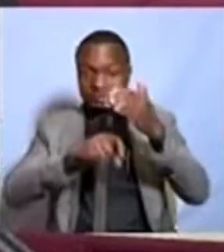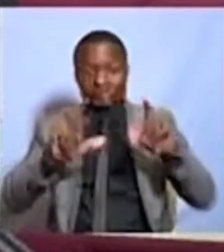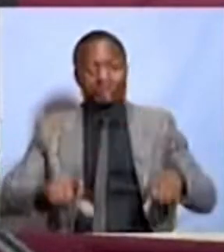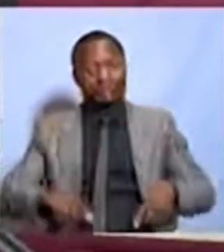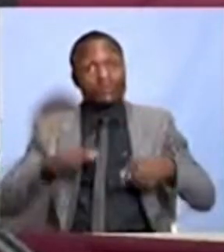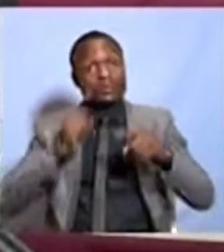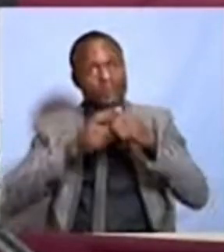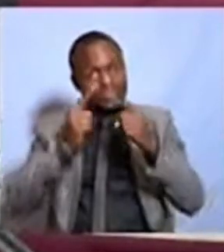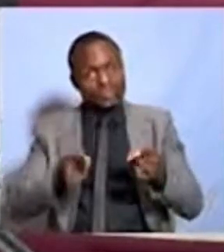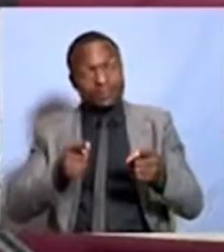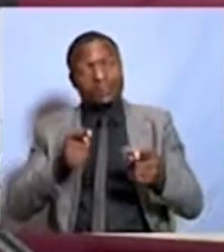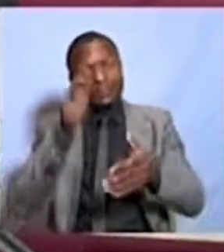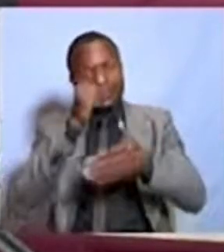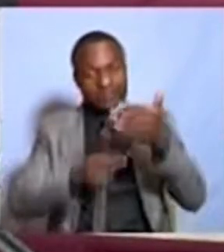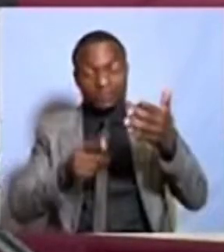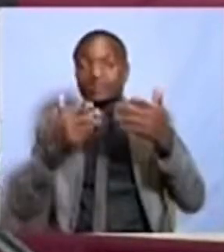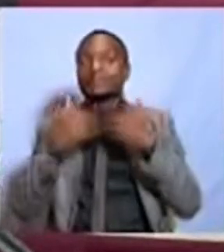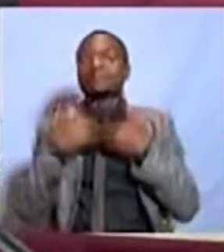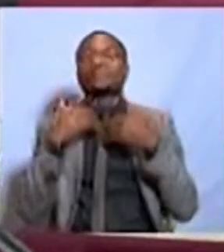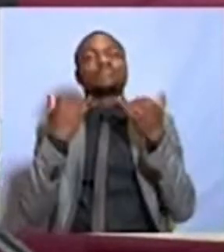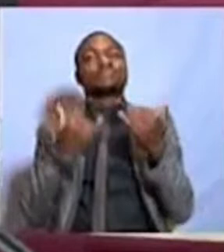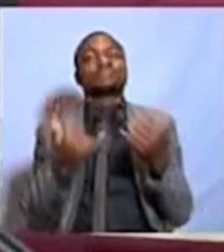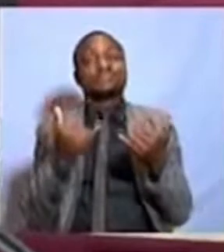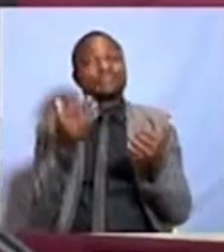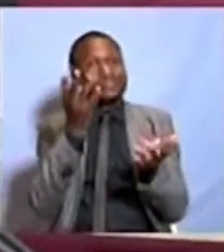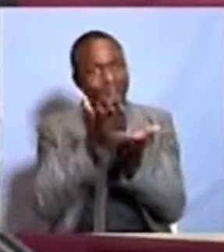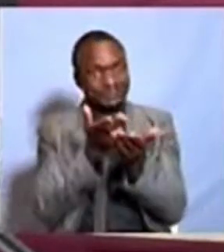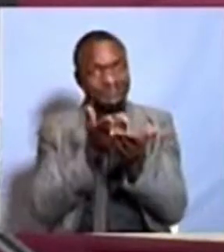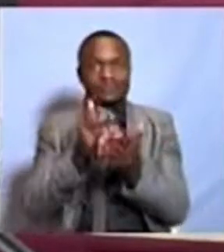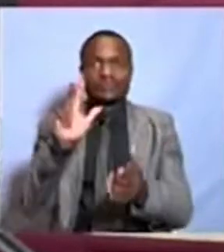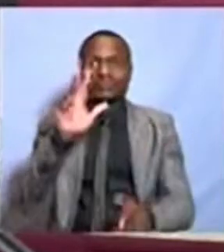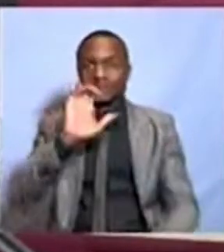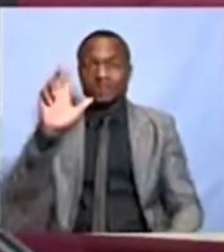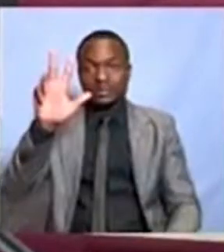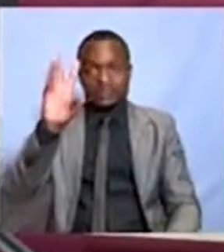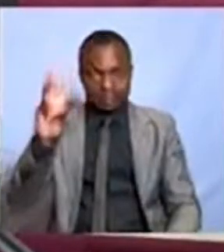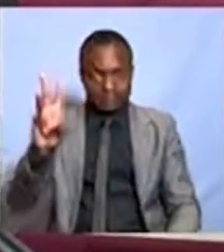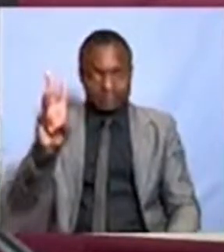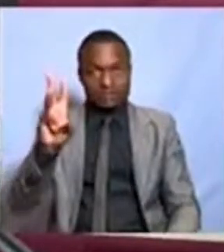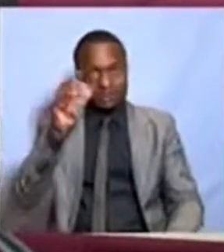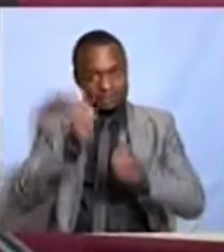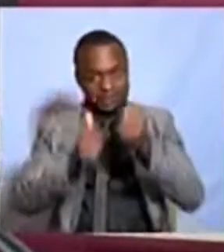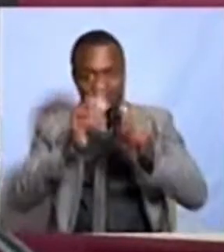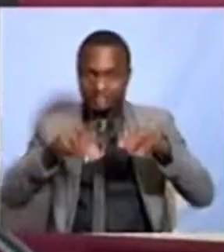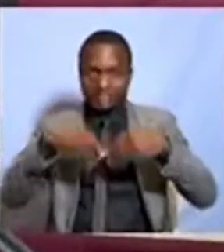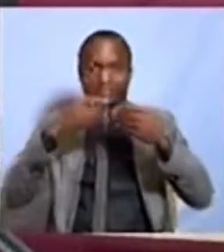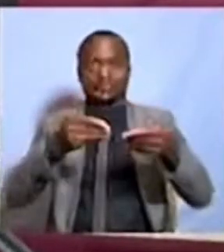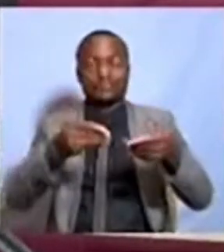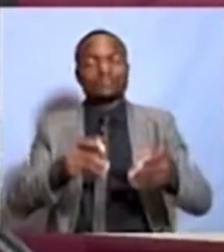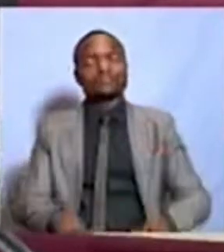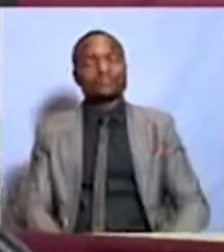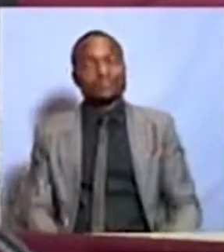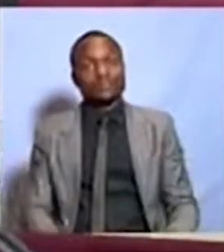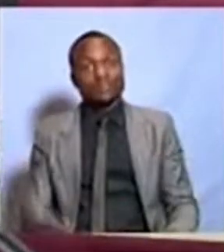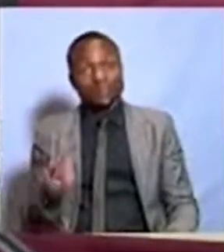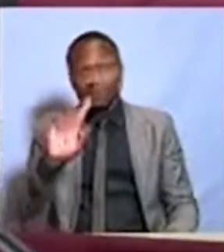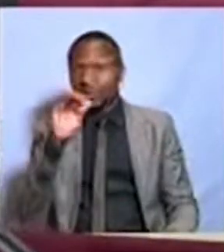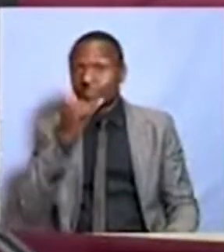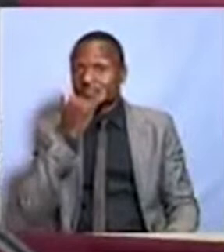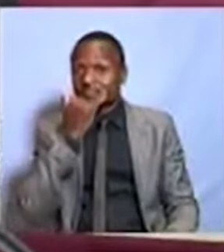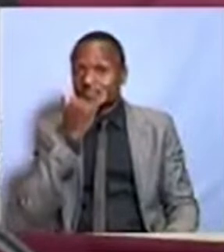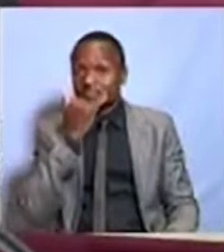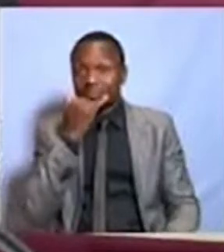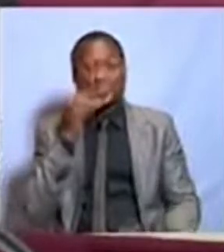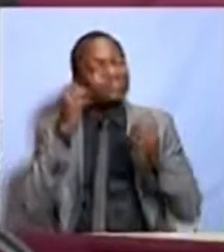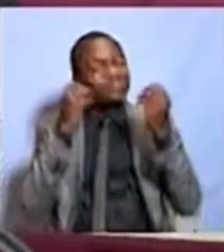but based off of what we have currently, we are proposing the 336, which has been given. Where have we gone wrong? There